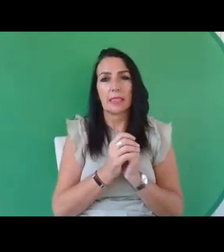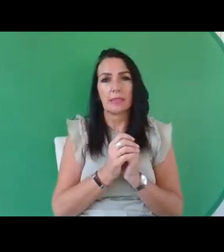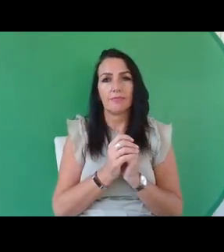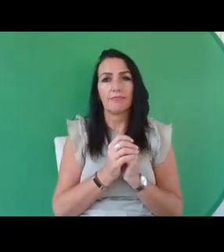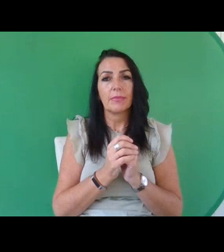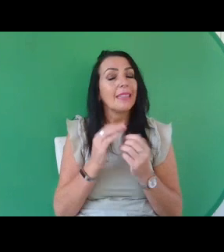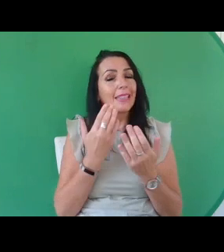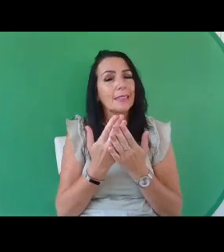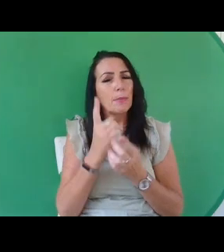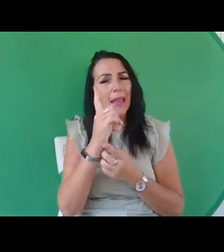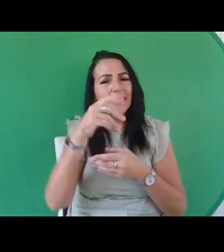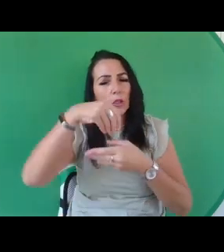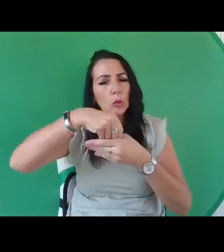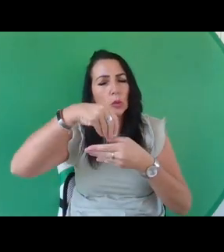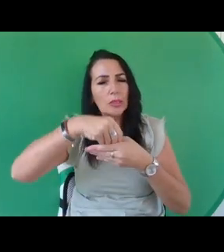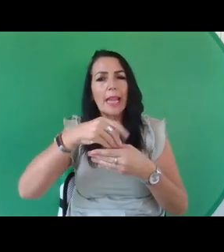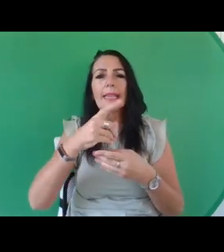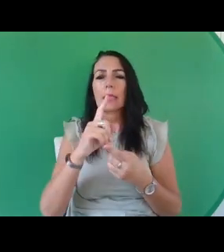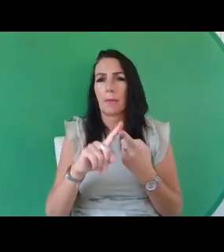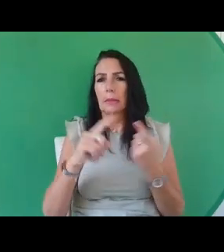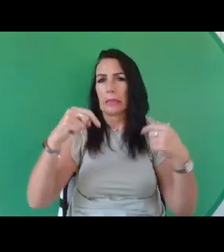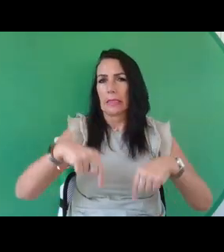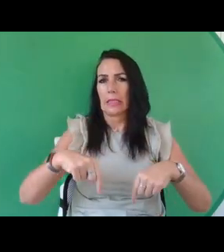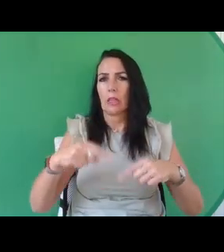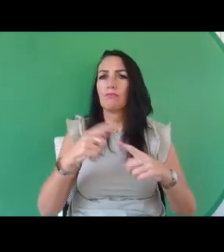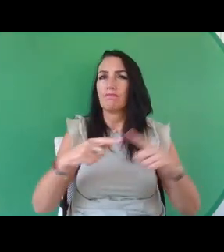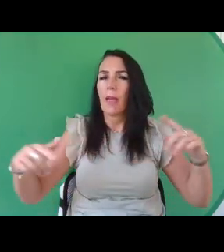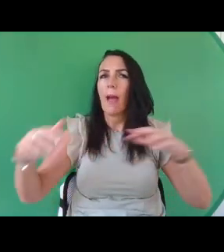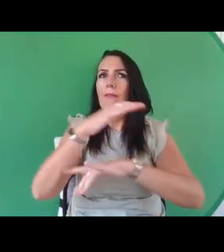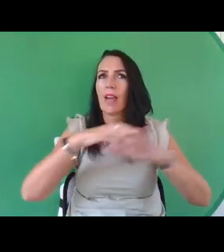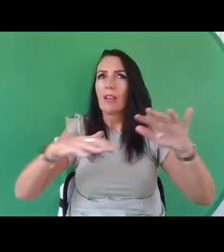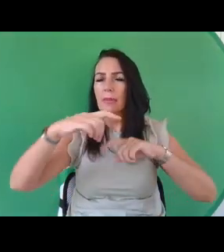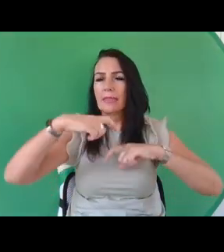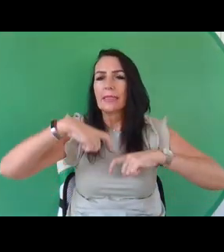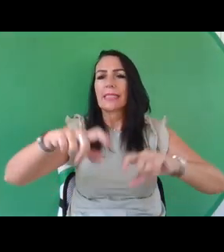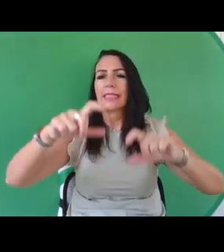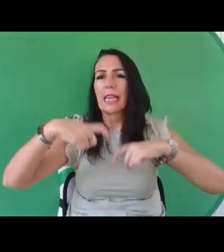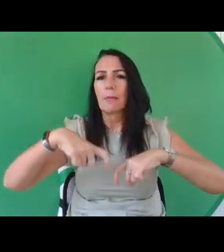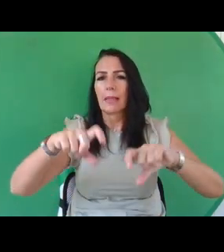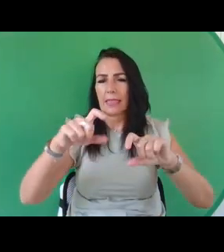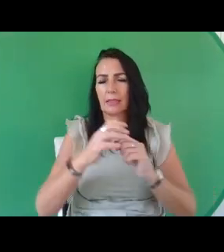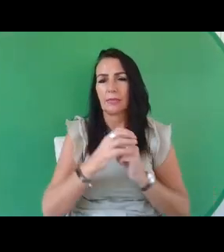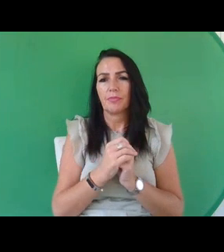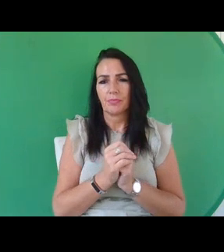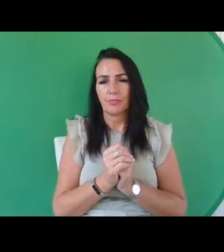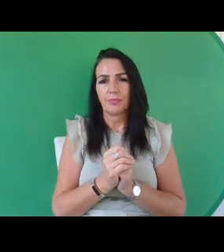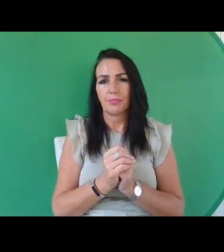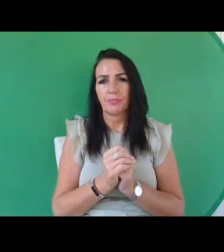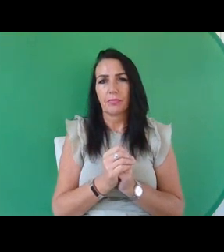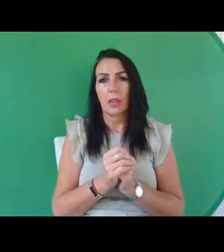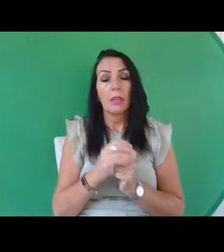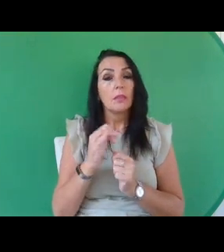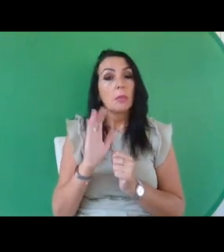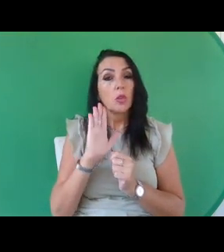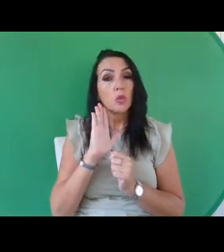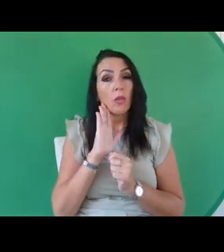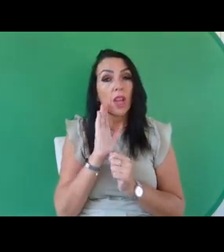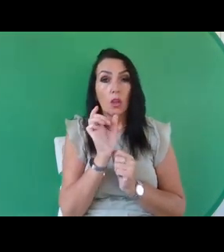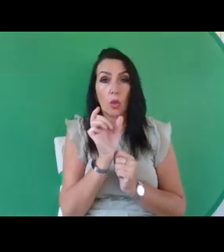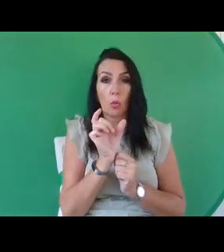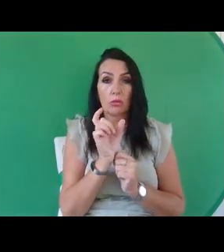on the context. Our context is environmental sustainability, and you might have heard or seen the term